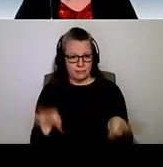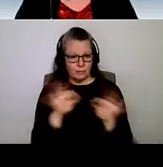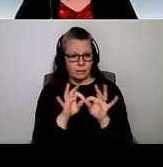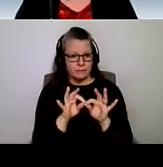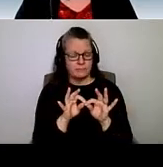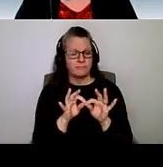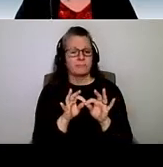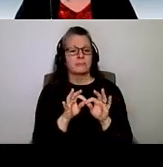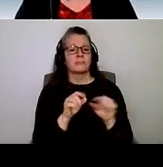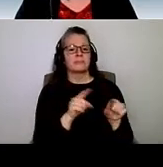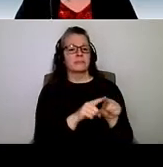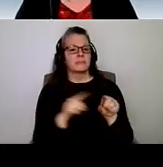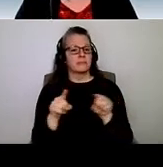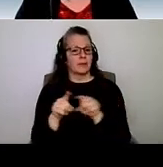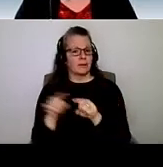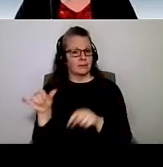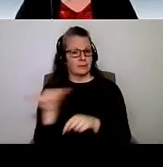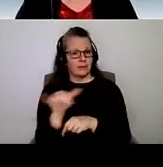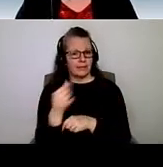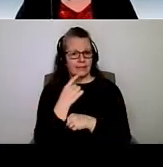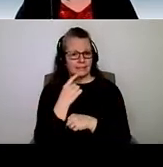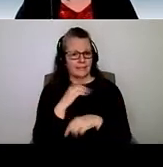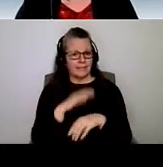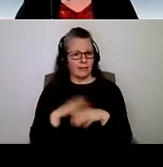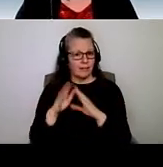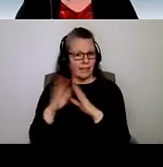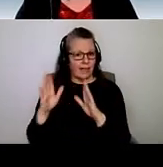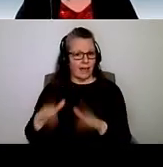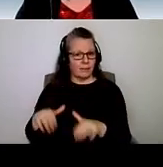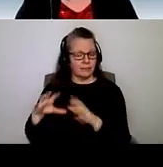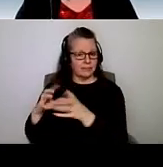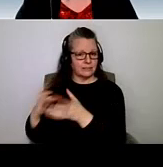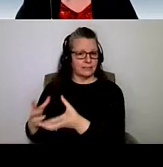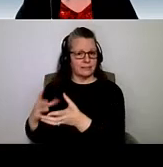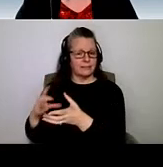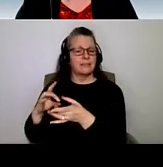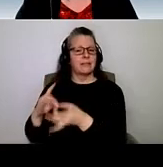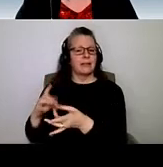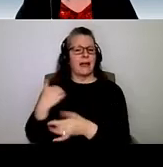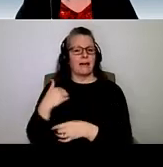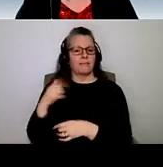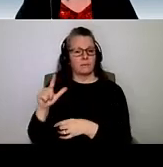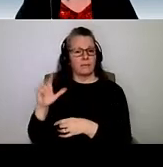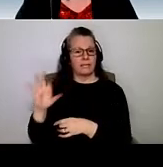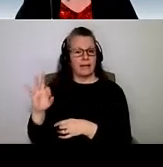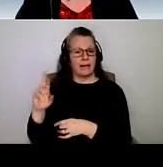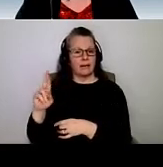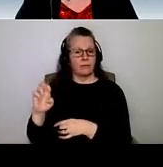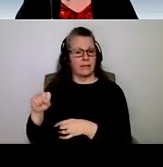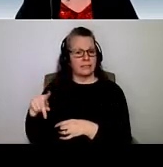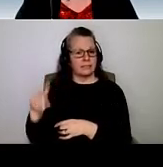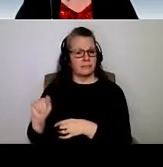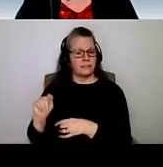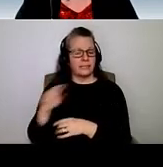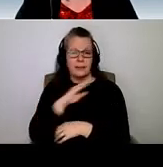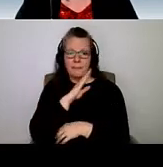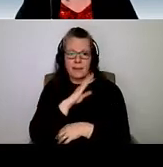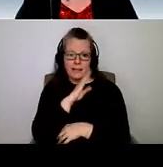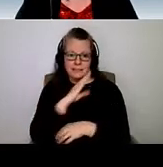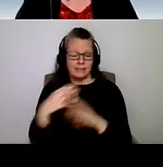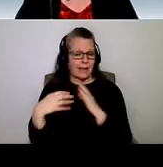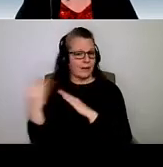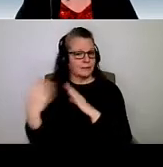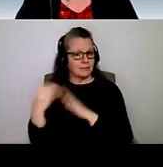We're also, as I said, on the housing side, I now have 29 respite beds that are outside of the main hospital